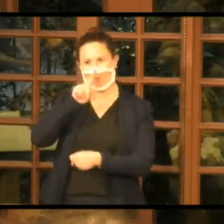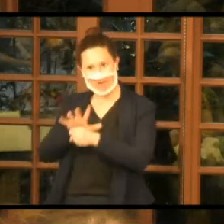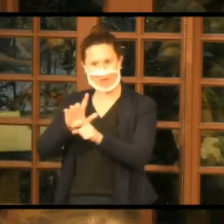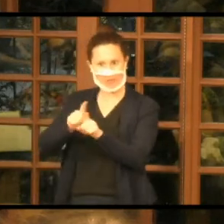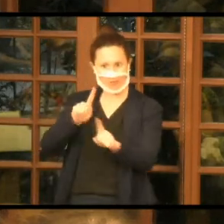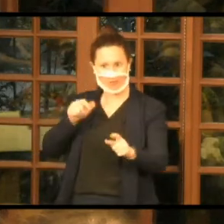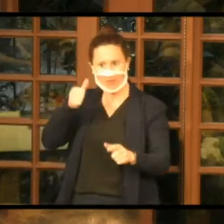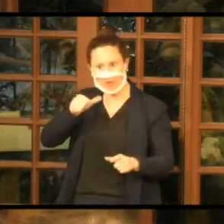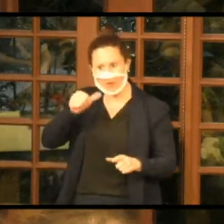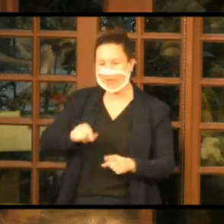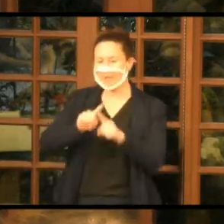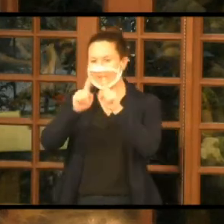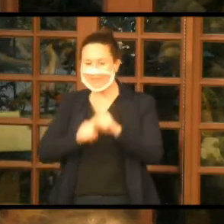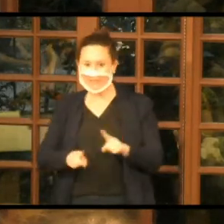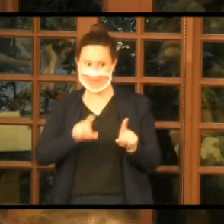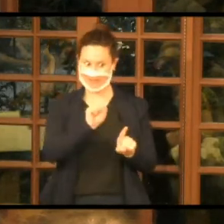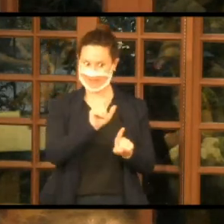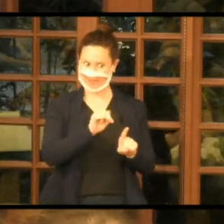the